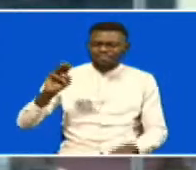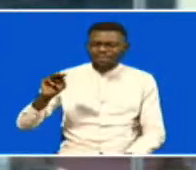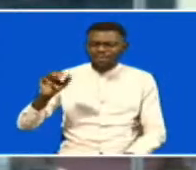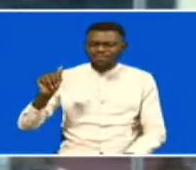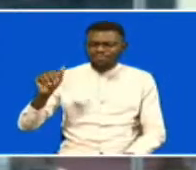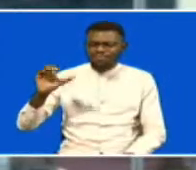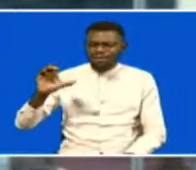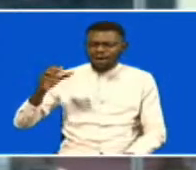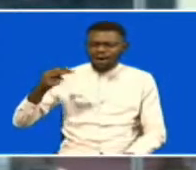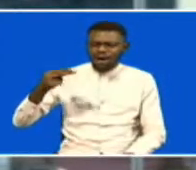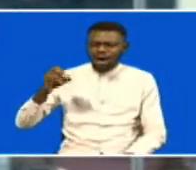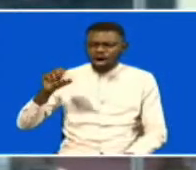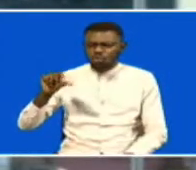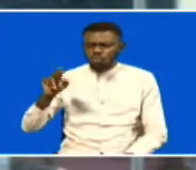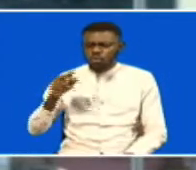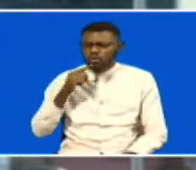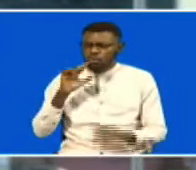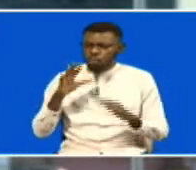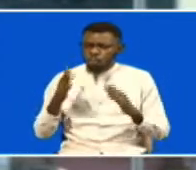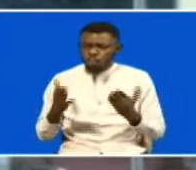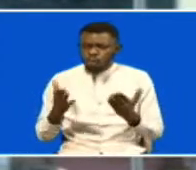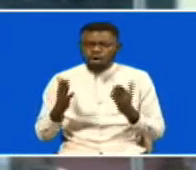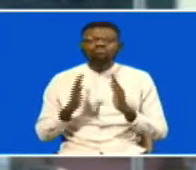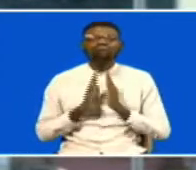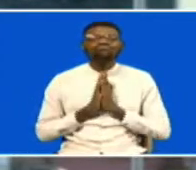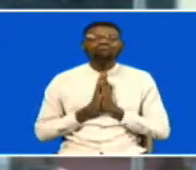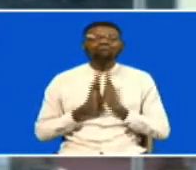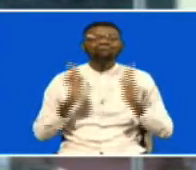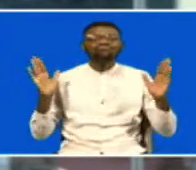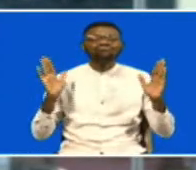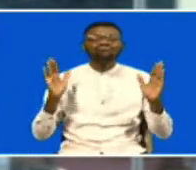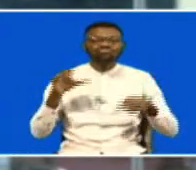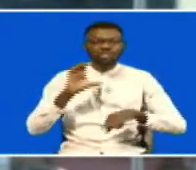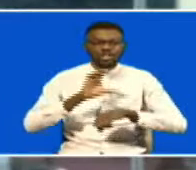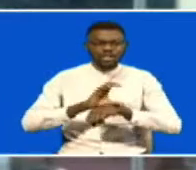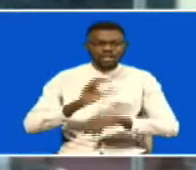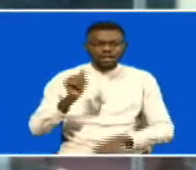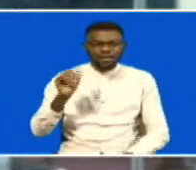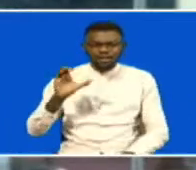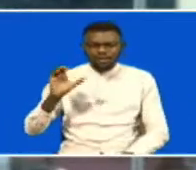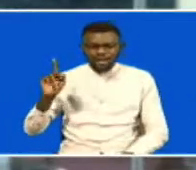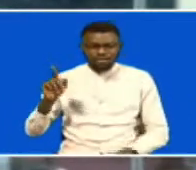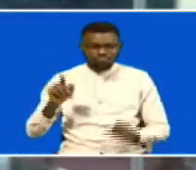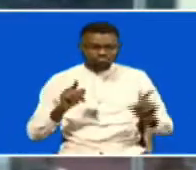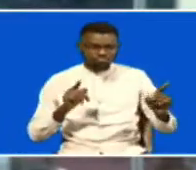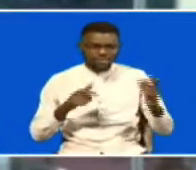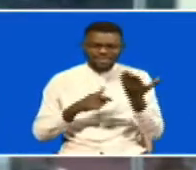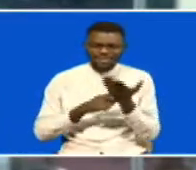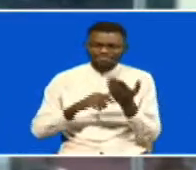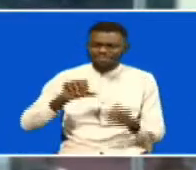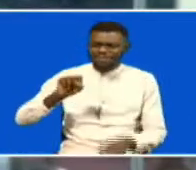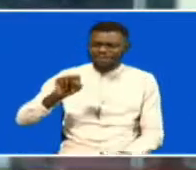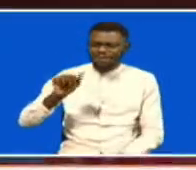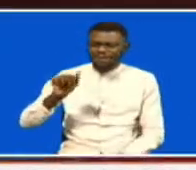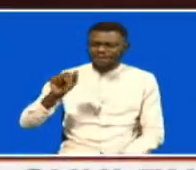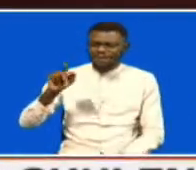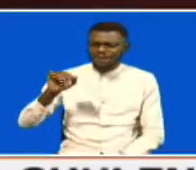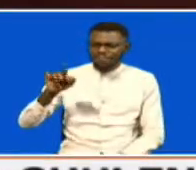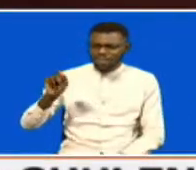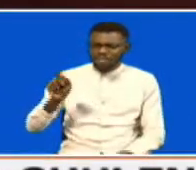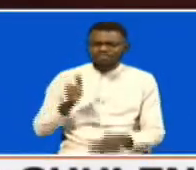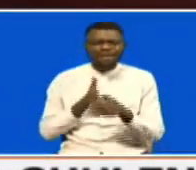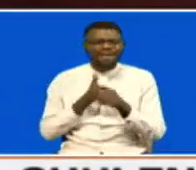kamati hiyo itaongozwa naye askofu mkuu wa kanisa la Kianglikana nchini Jackson Ole Sapit. Through